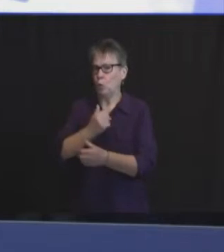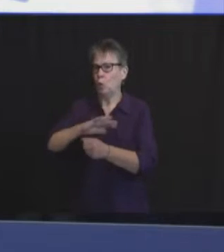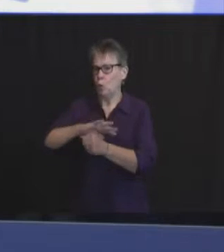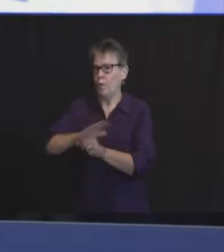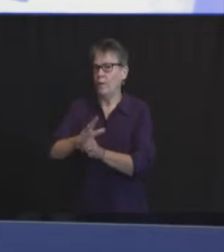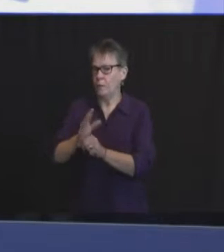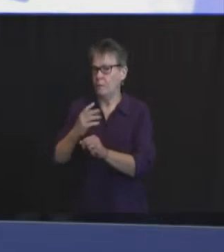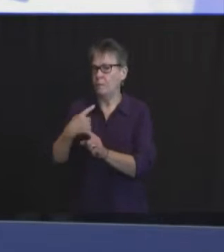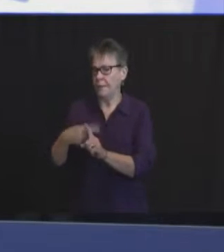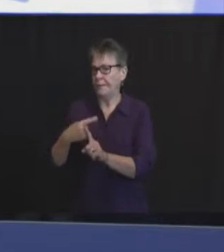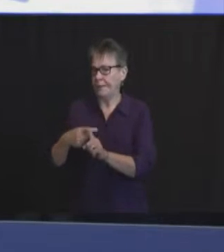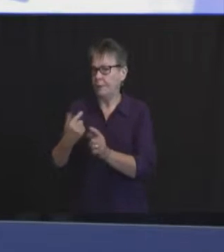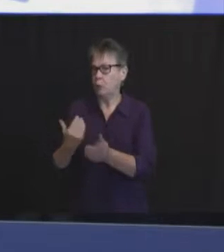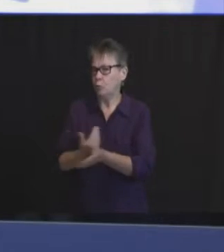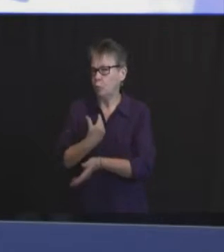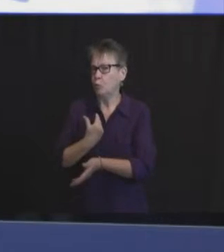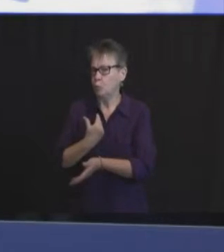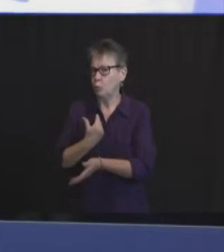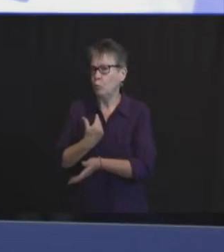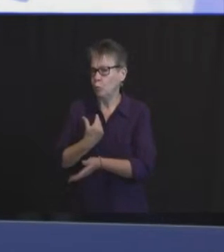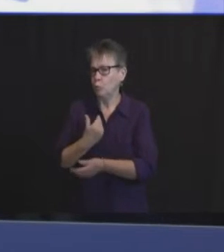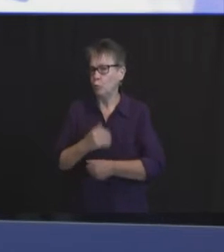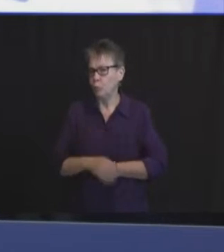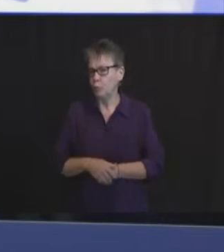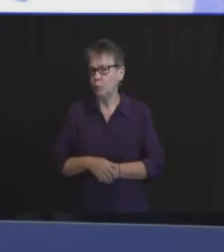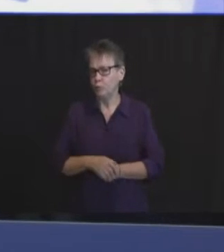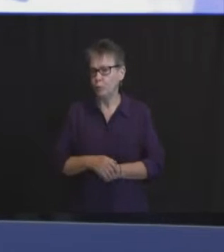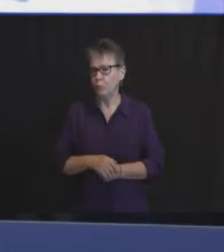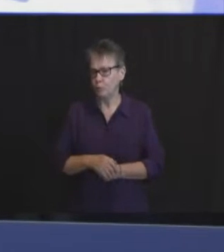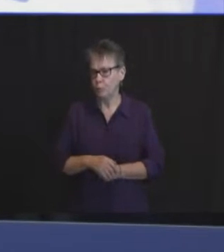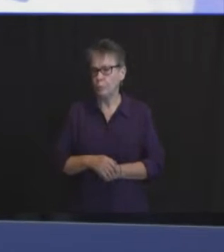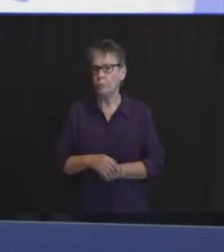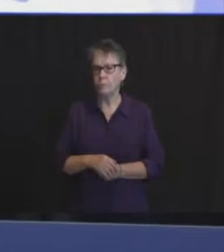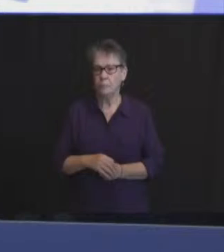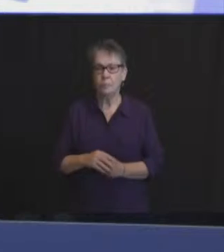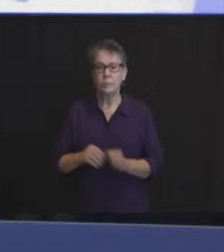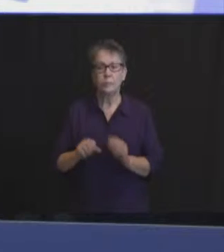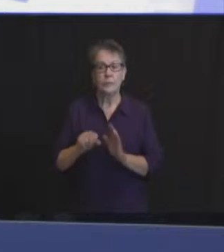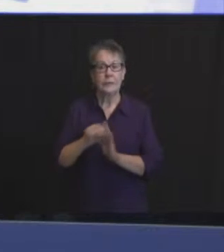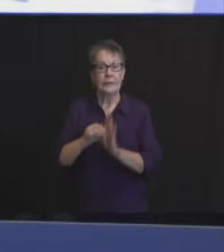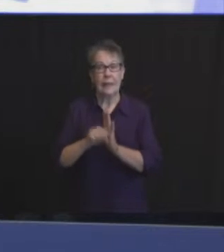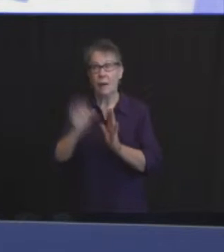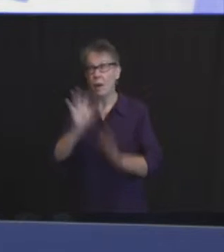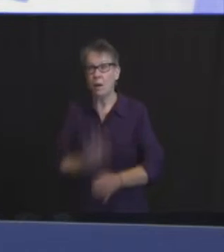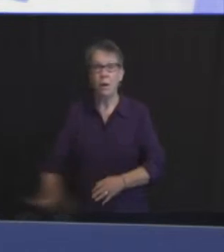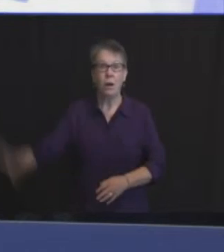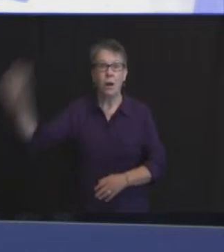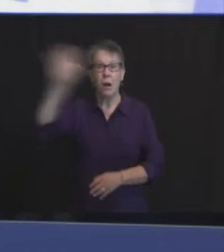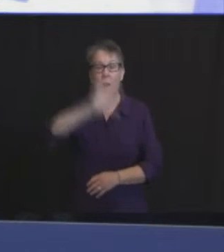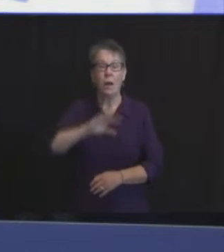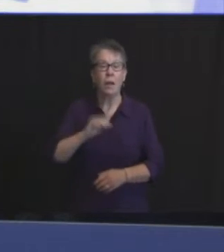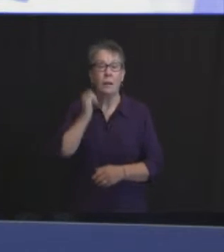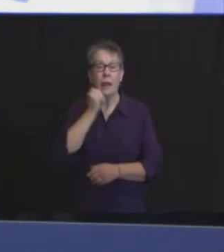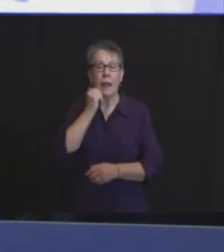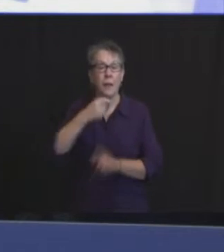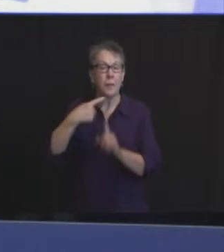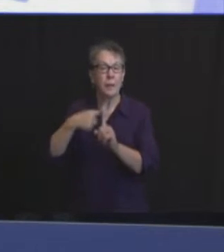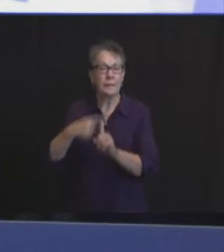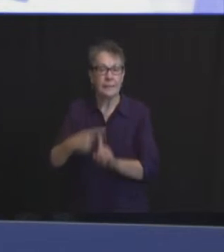Psych. The statewide positivity as of January 7th